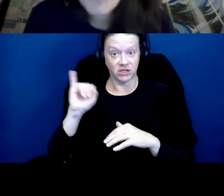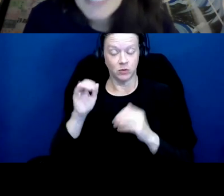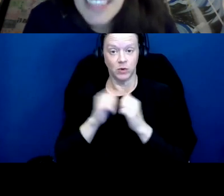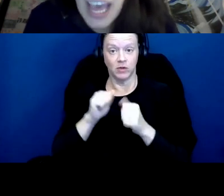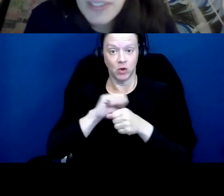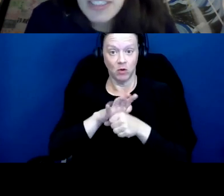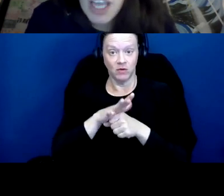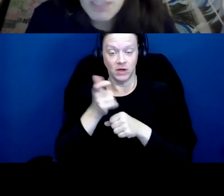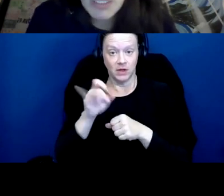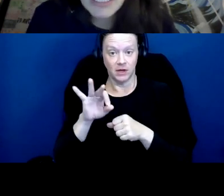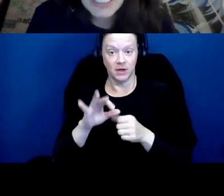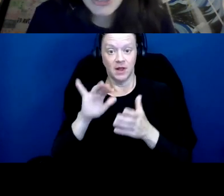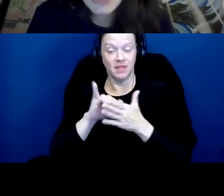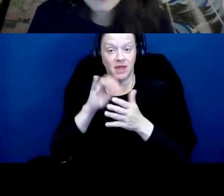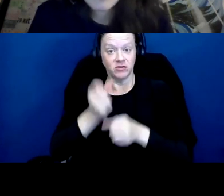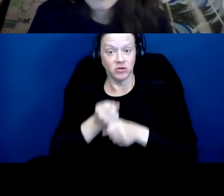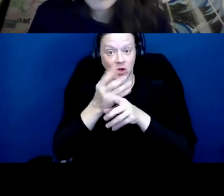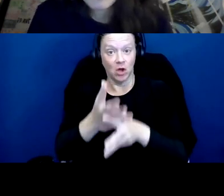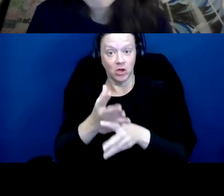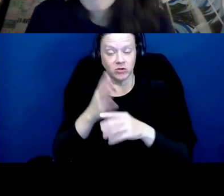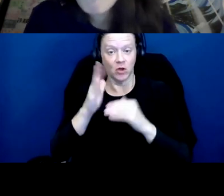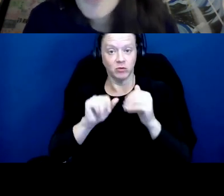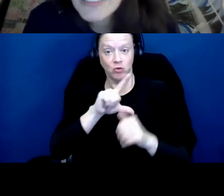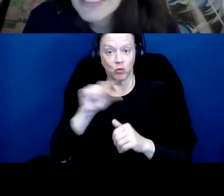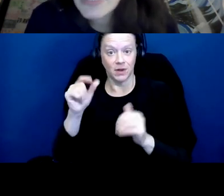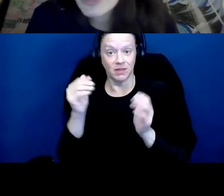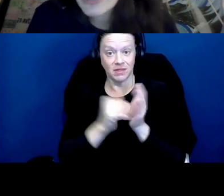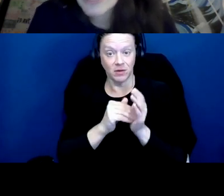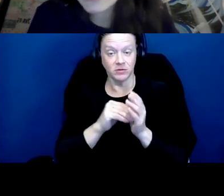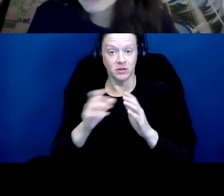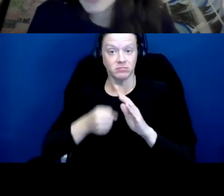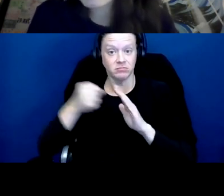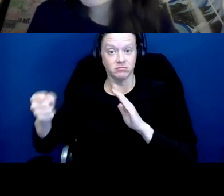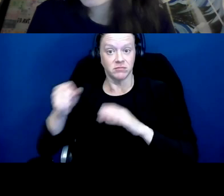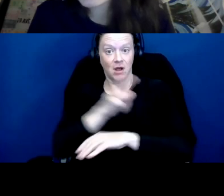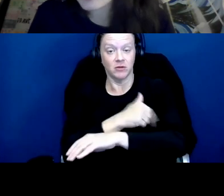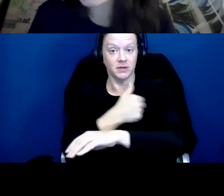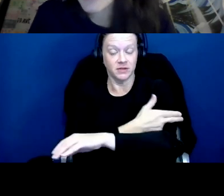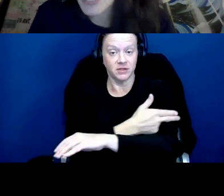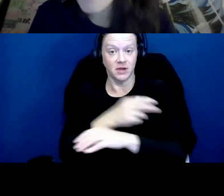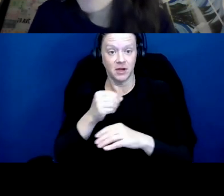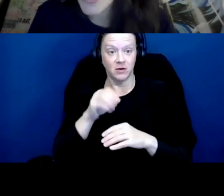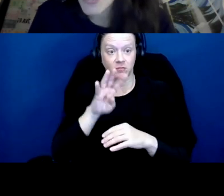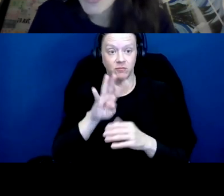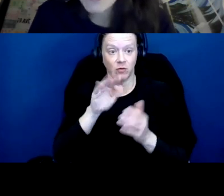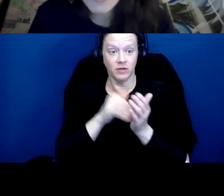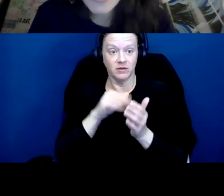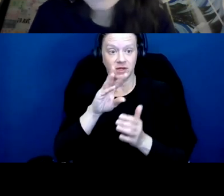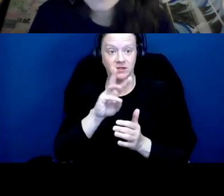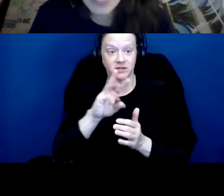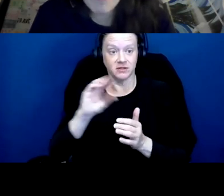almost 20,000 hospitalizations and 4,600 cases of a disease called